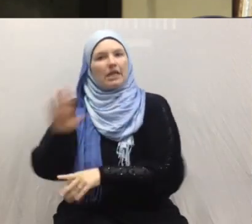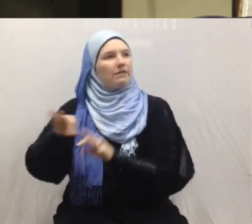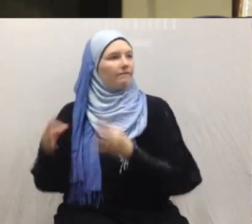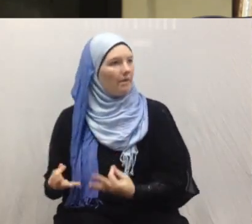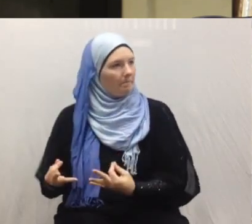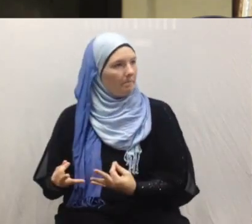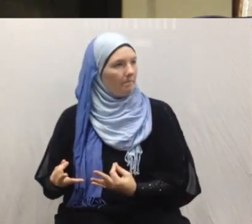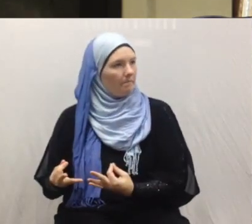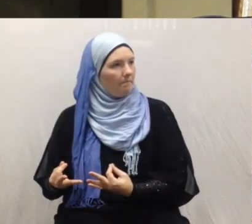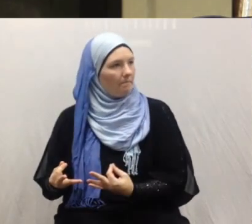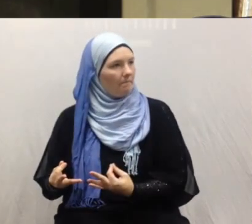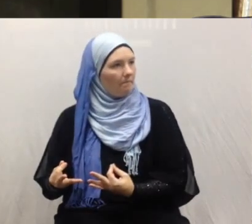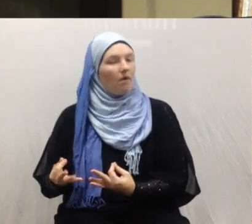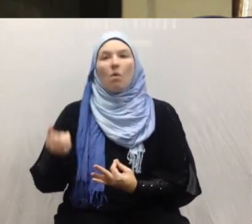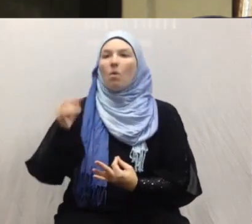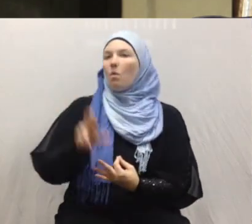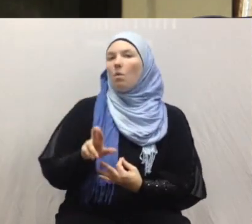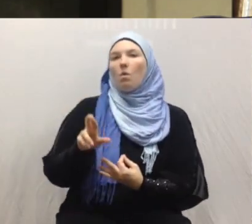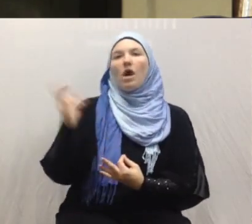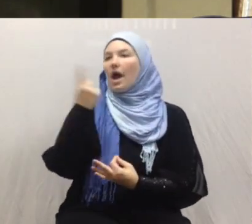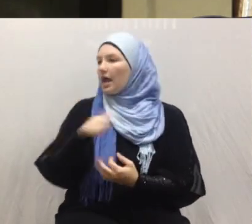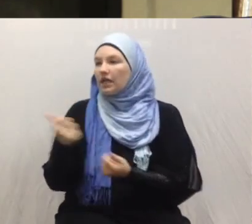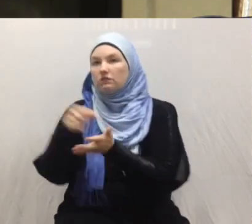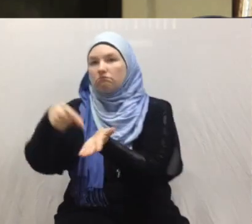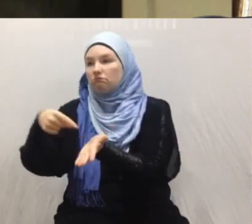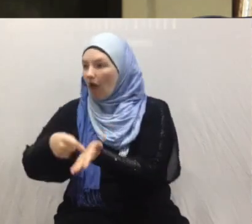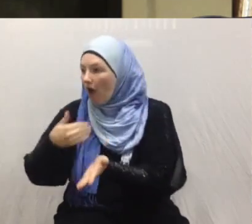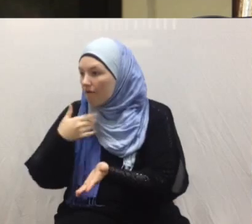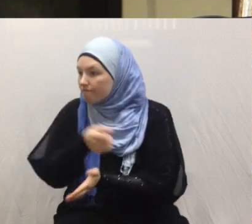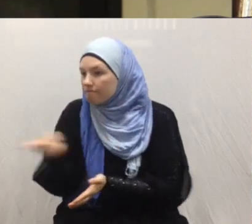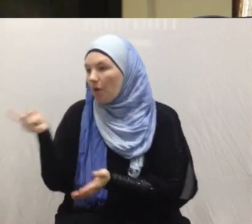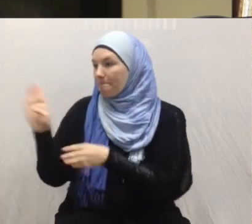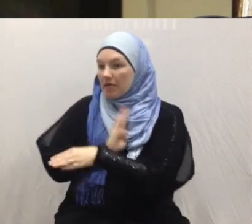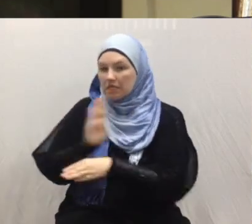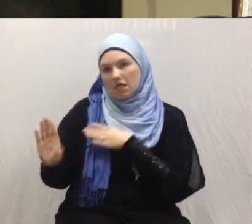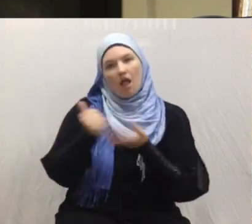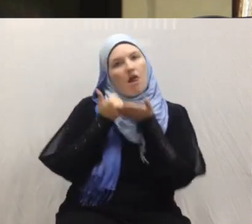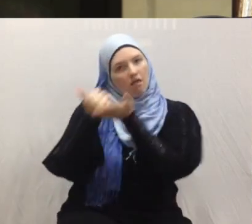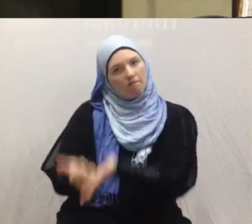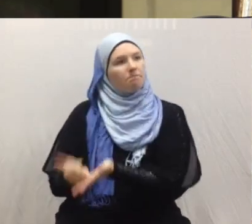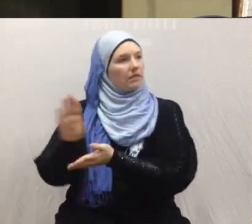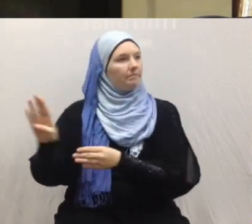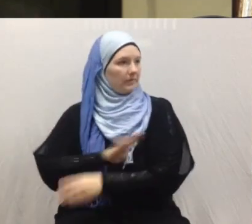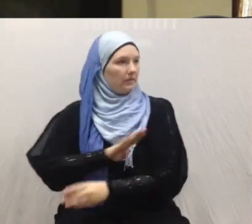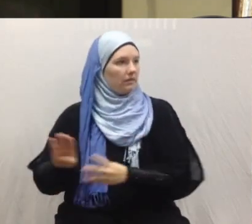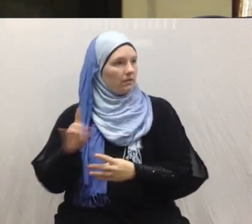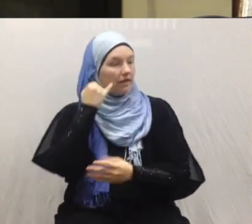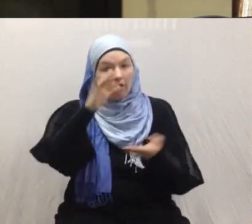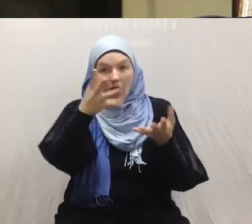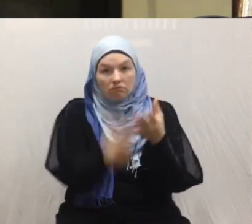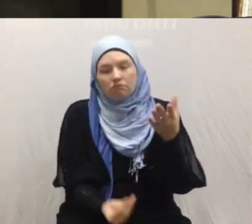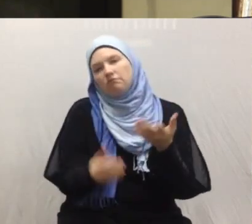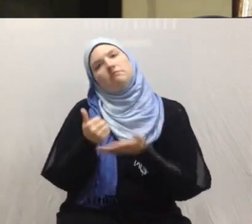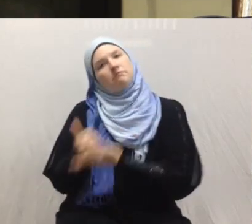upright guidance. No polytheist shall take the property of person of Quraysh under his